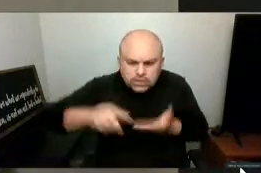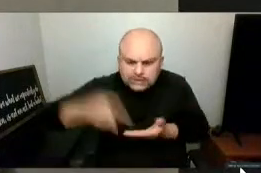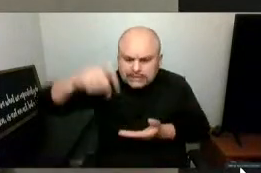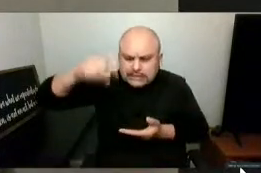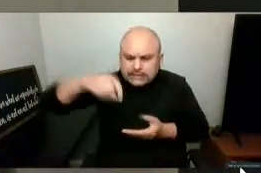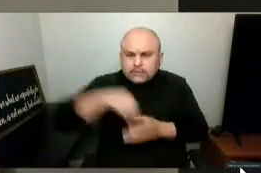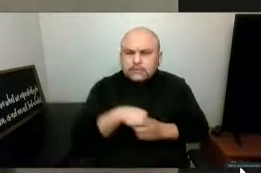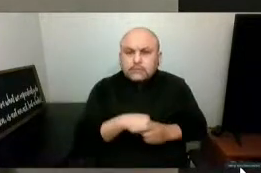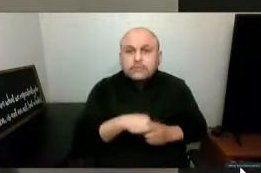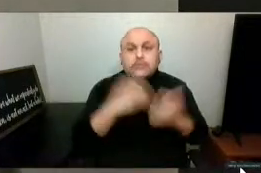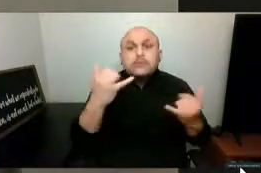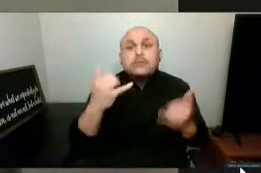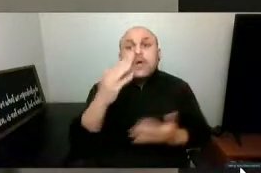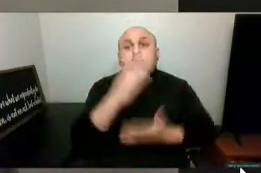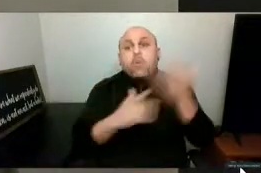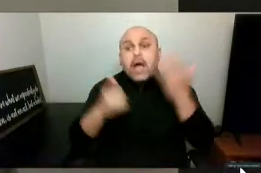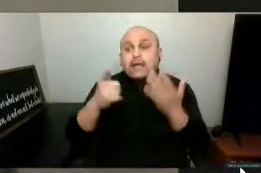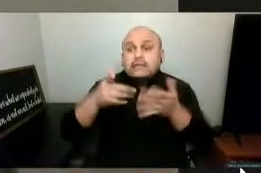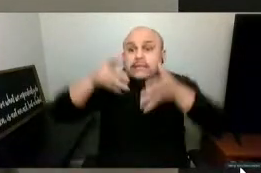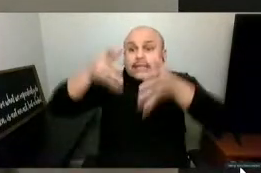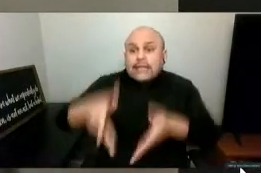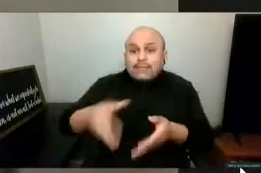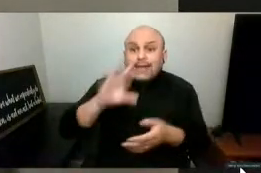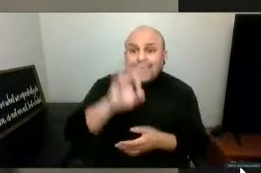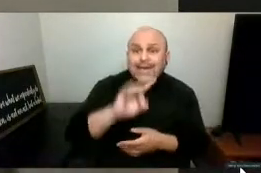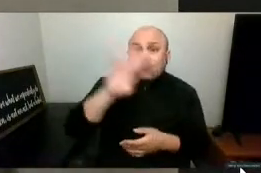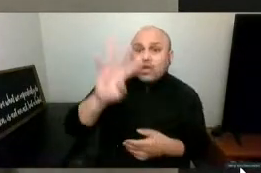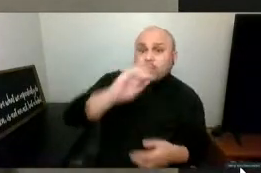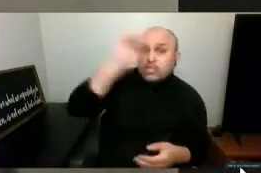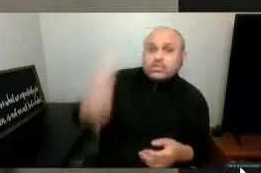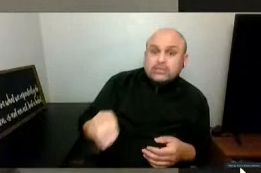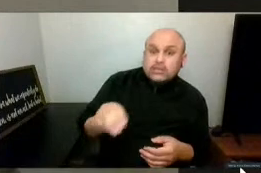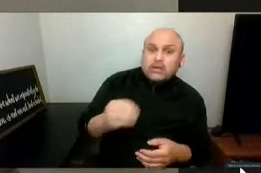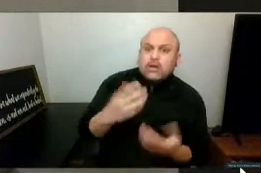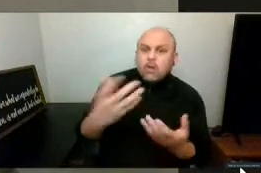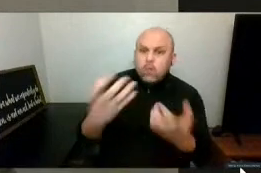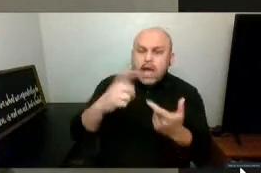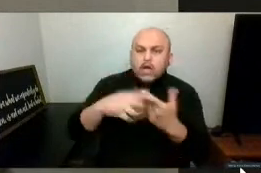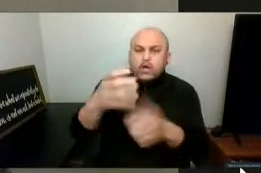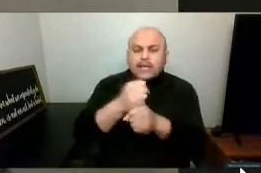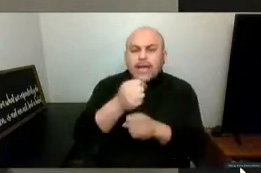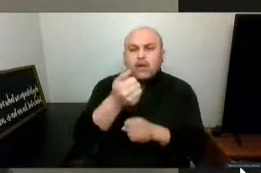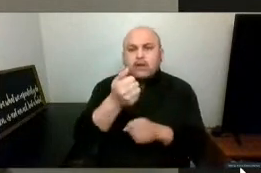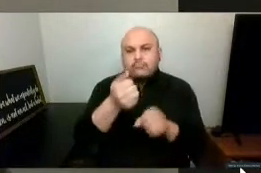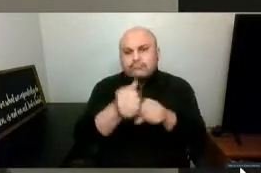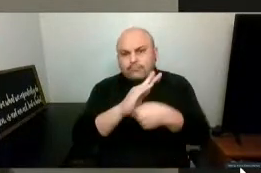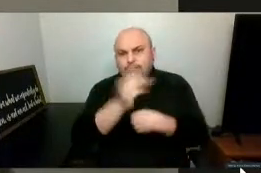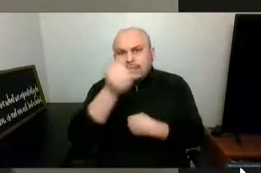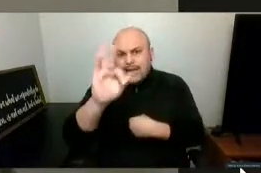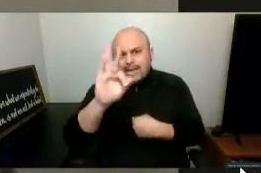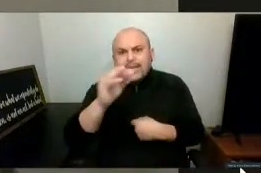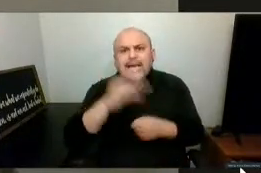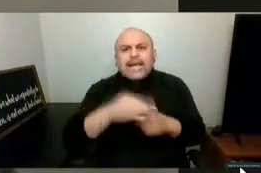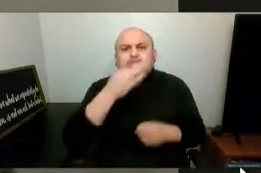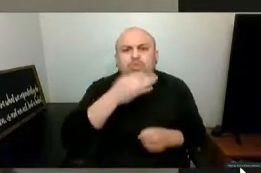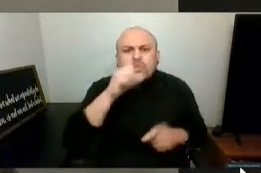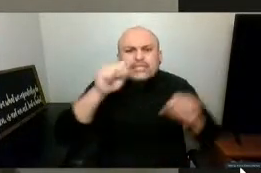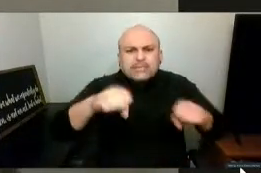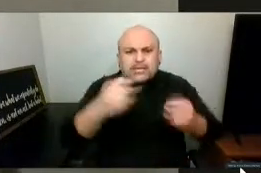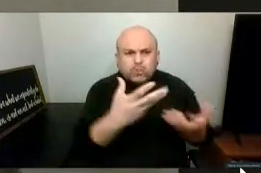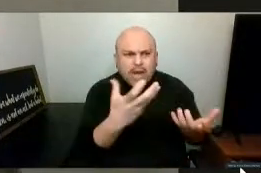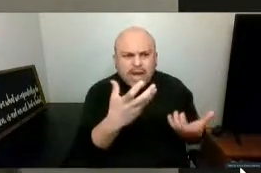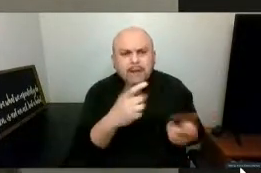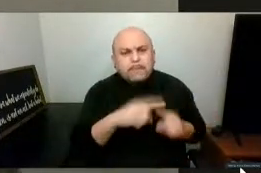the remainder, 84% want to get the COVID-19 vaccine as soon as possible. So let